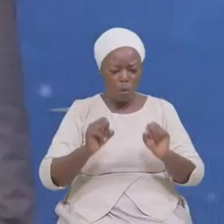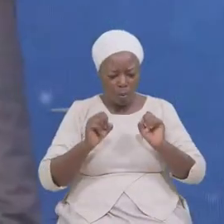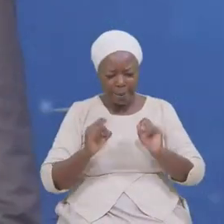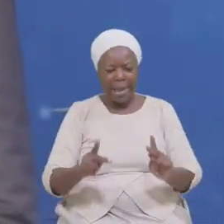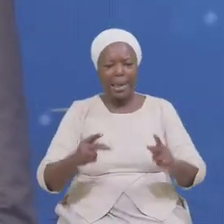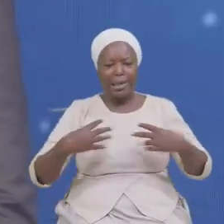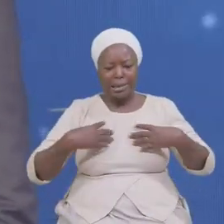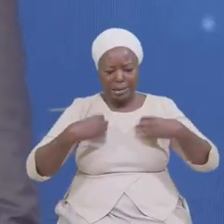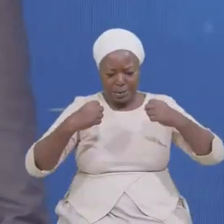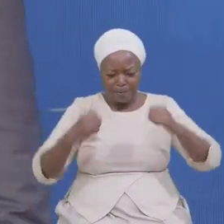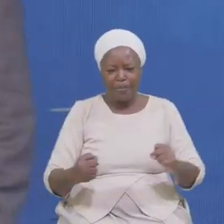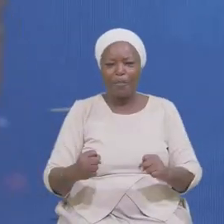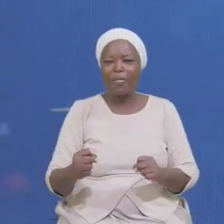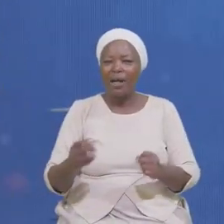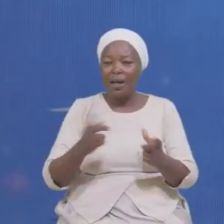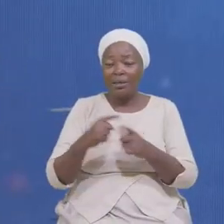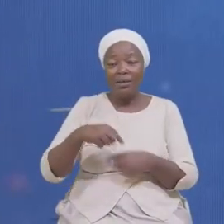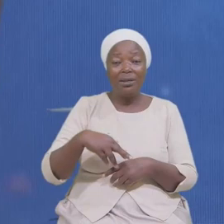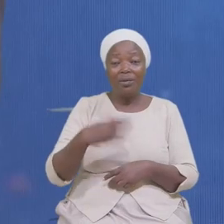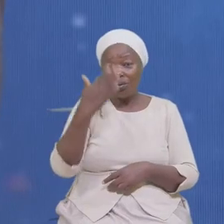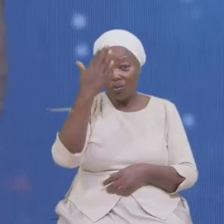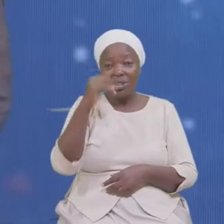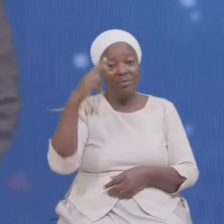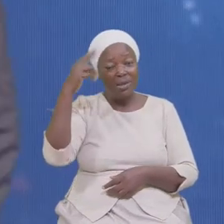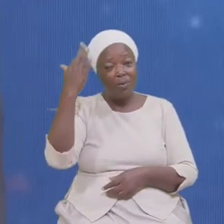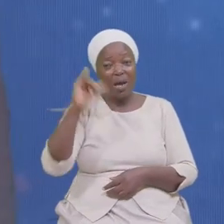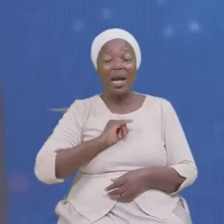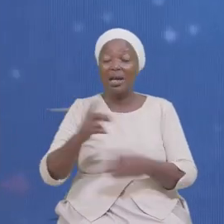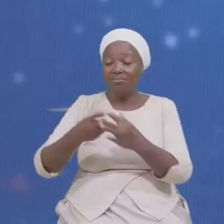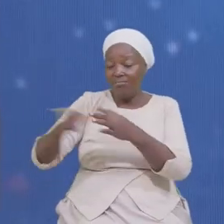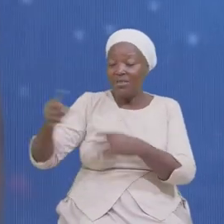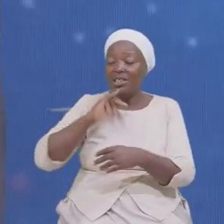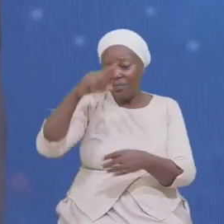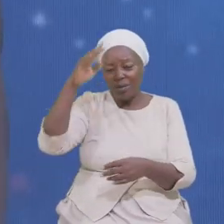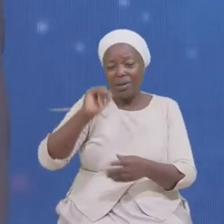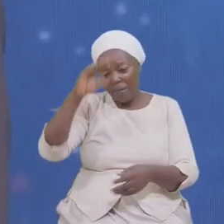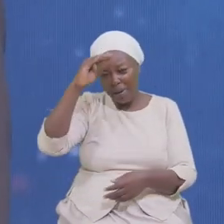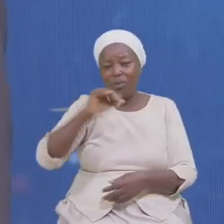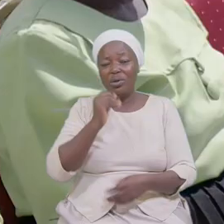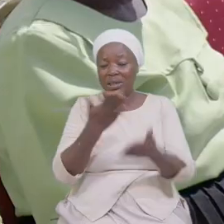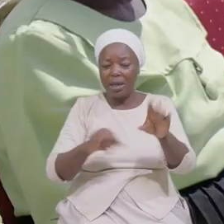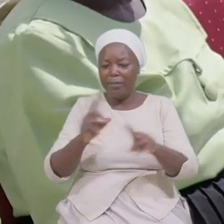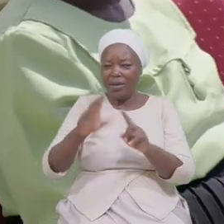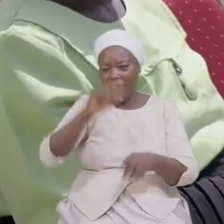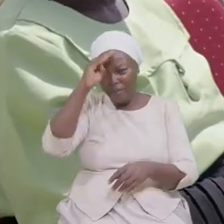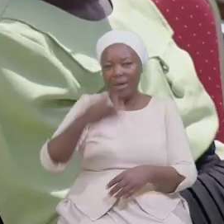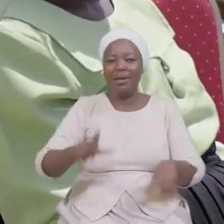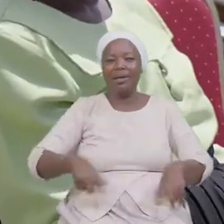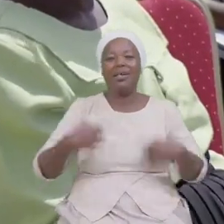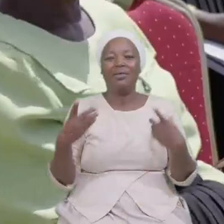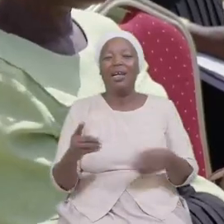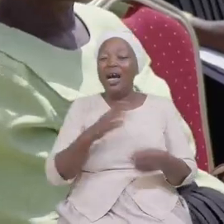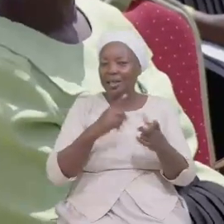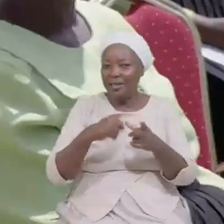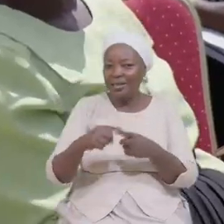and ran away is because the man was dying, but the man is now living. And so she